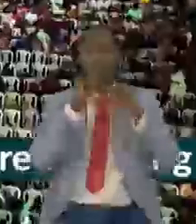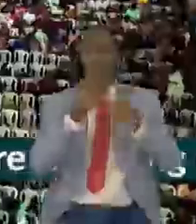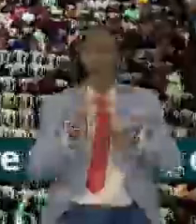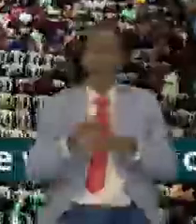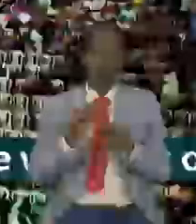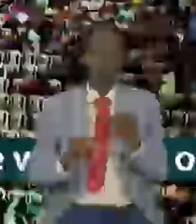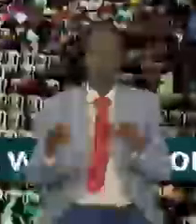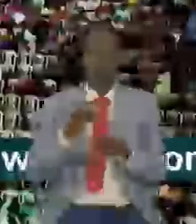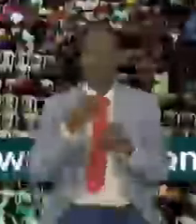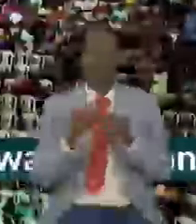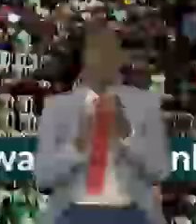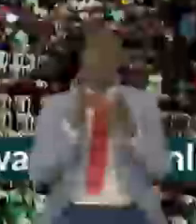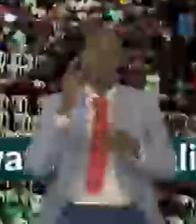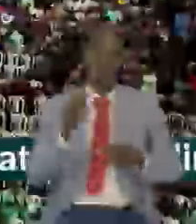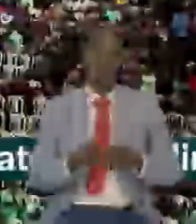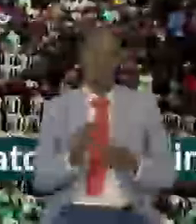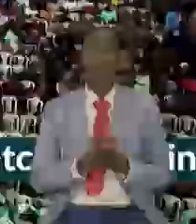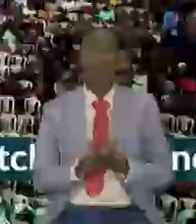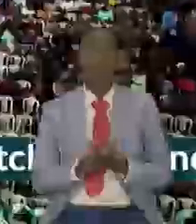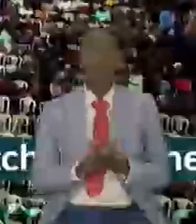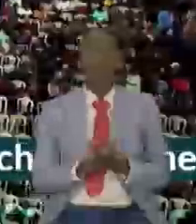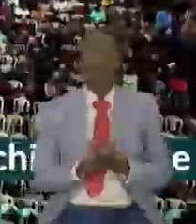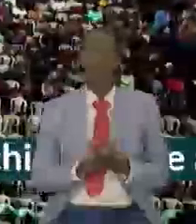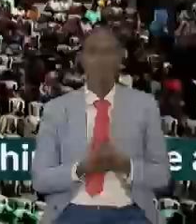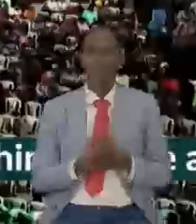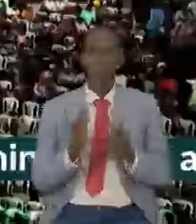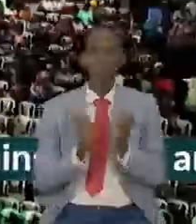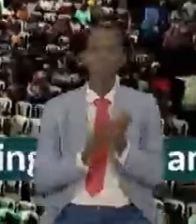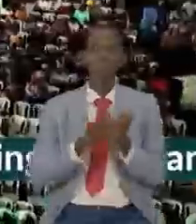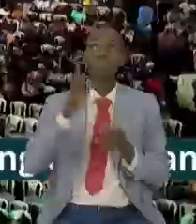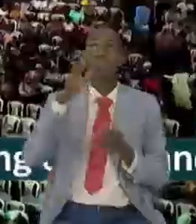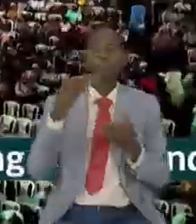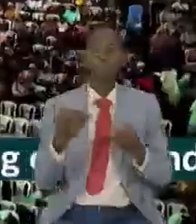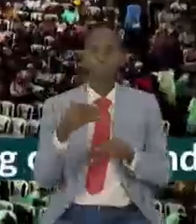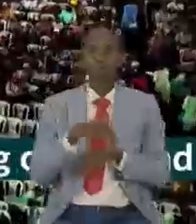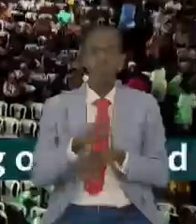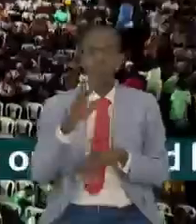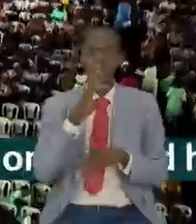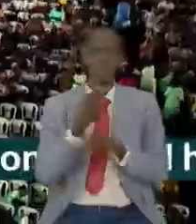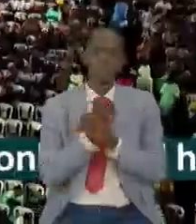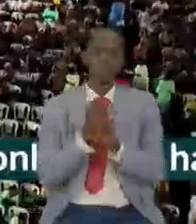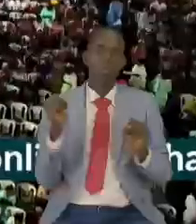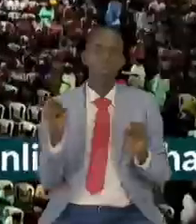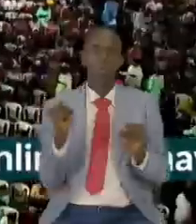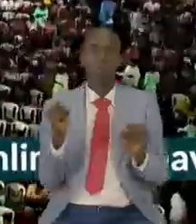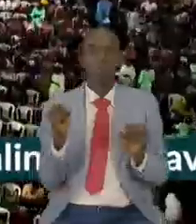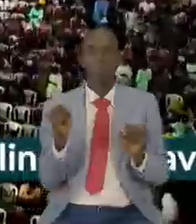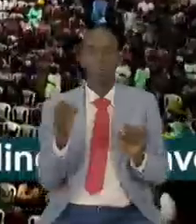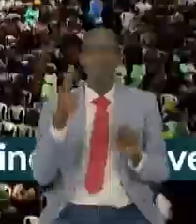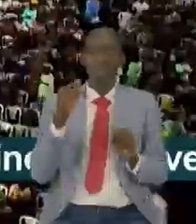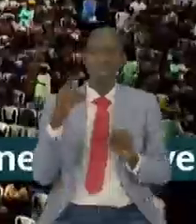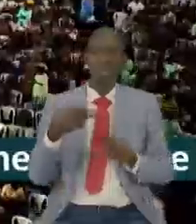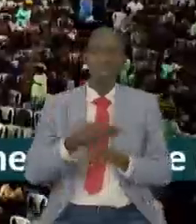Praise God. Tonight, you have redeemed by the Lamb. Keep standing. Keep